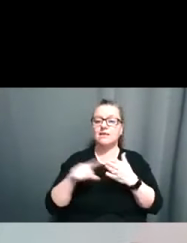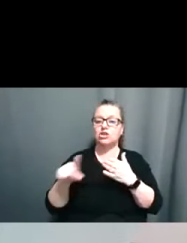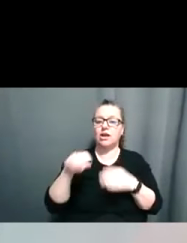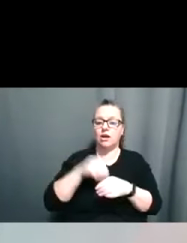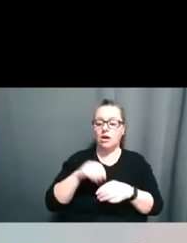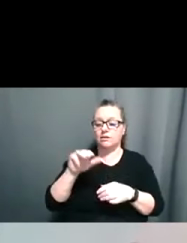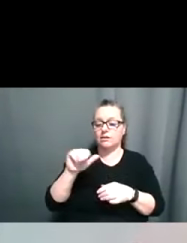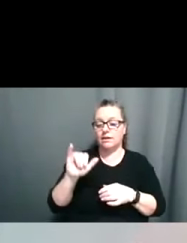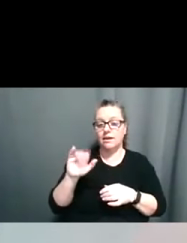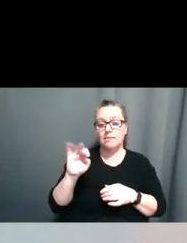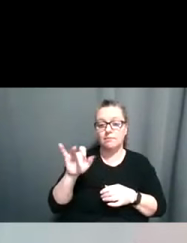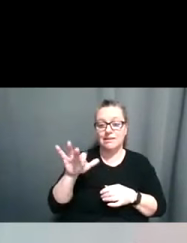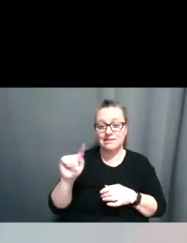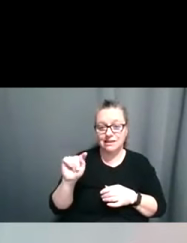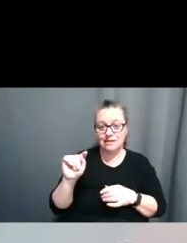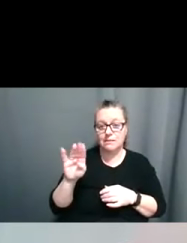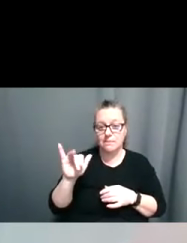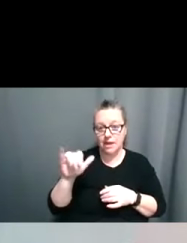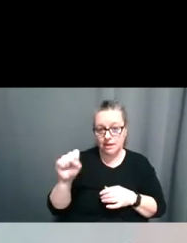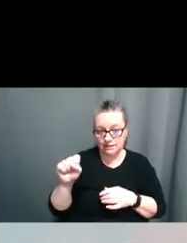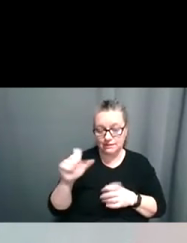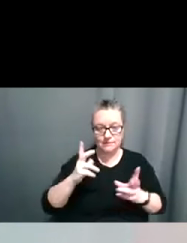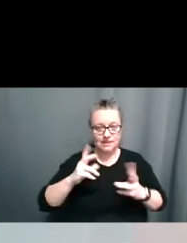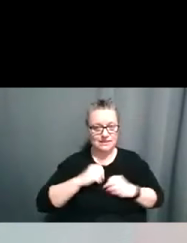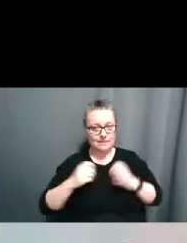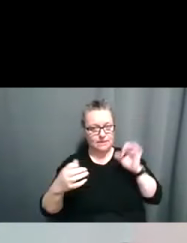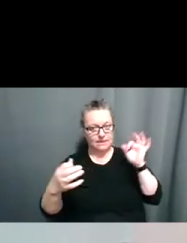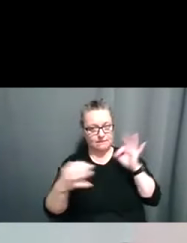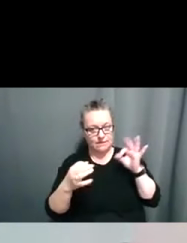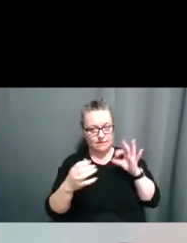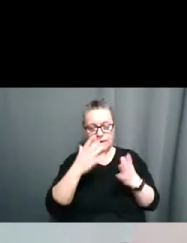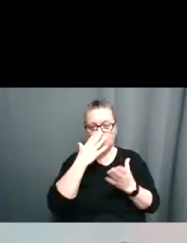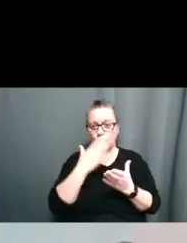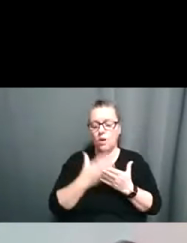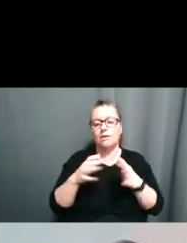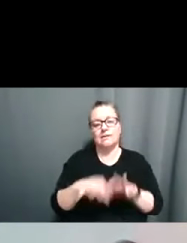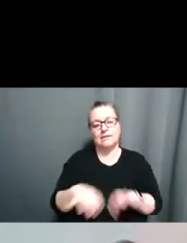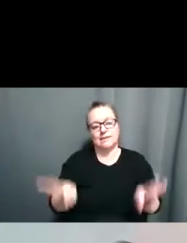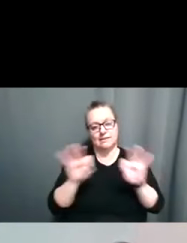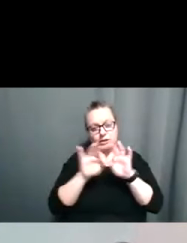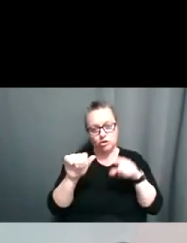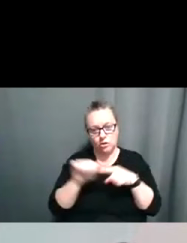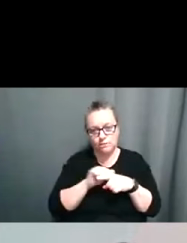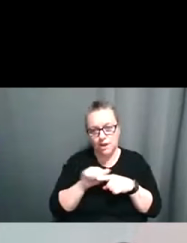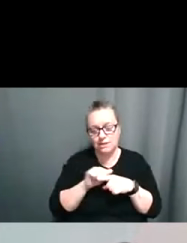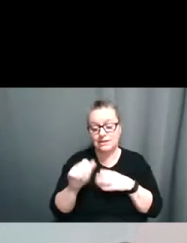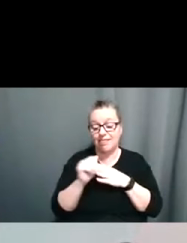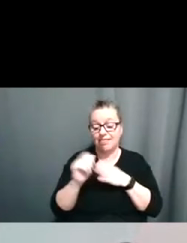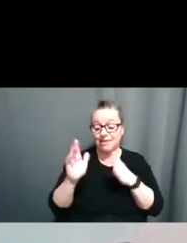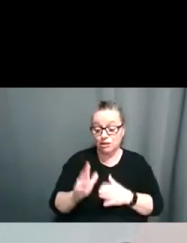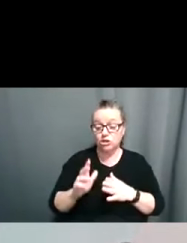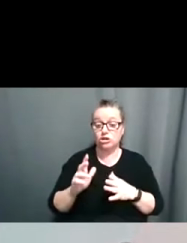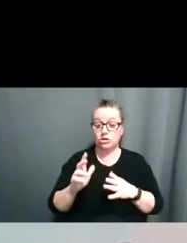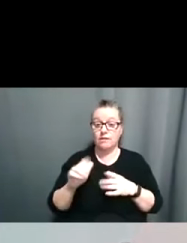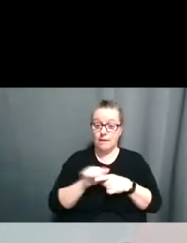bias. Taking feedback well is an essential practice of inclusion. Leaders who practice taking